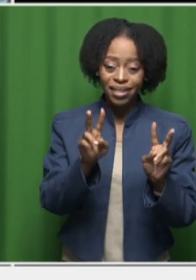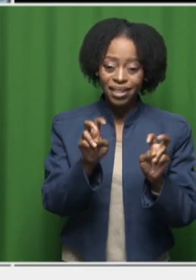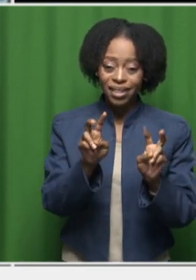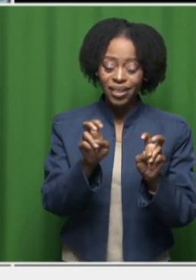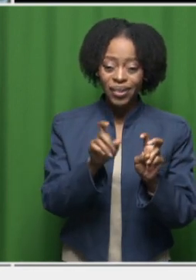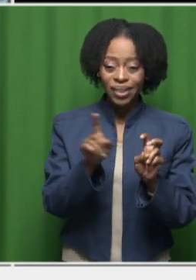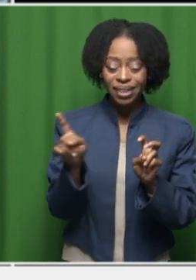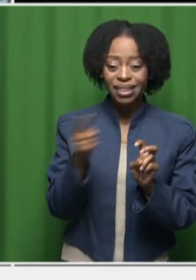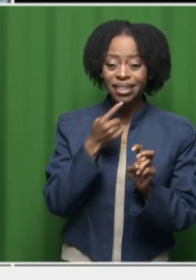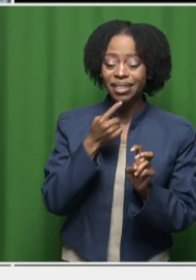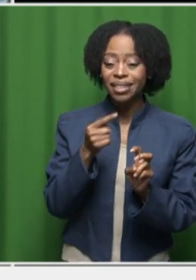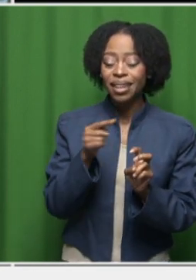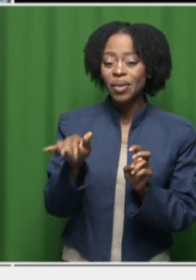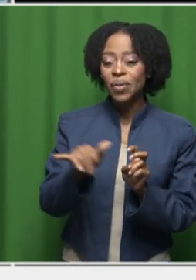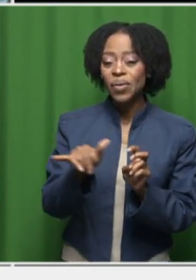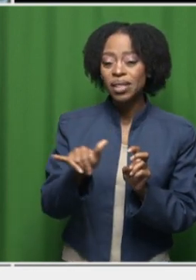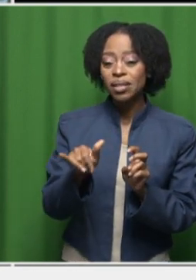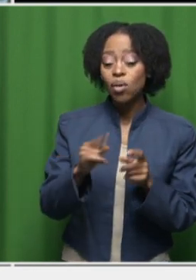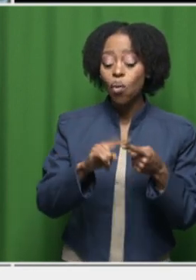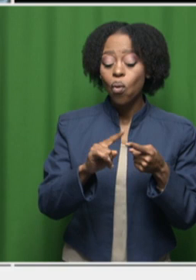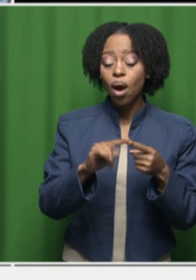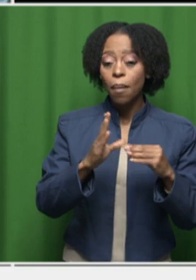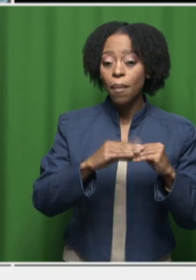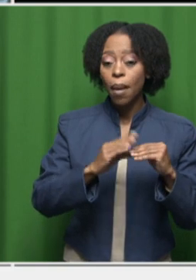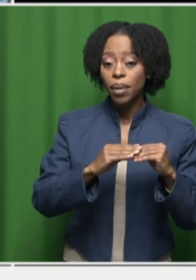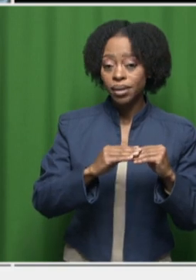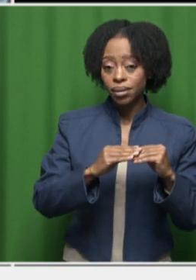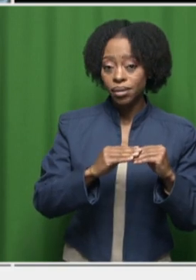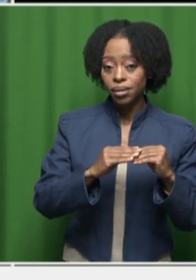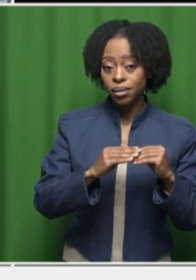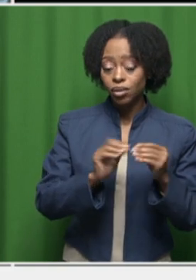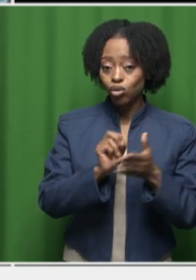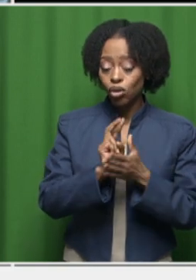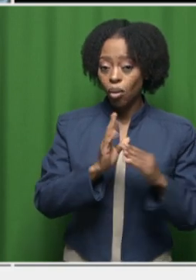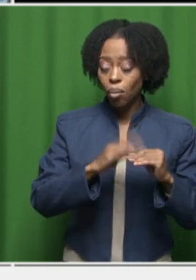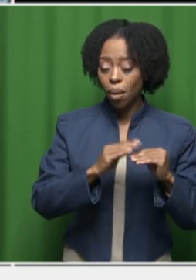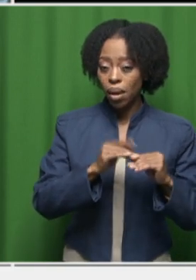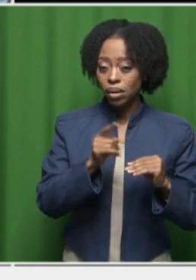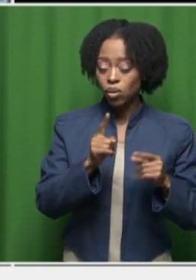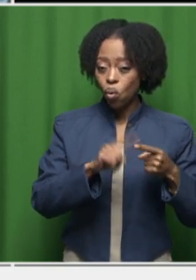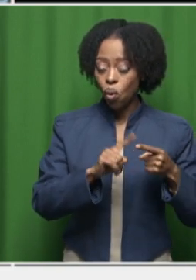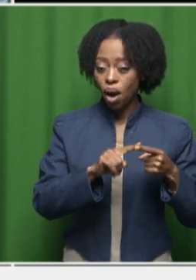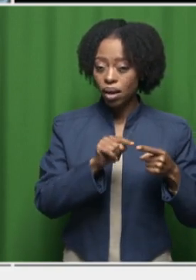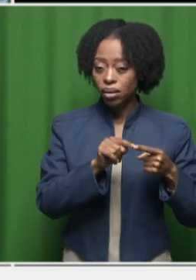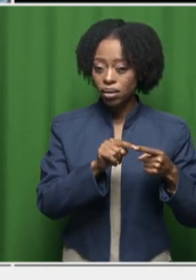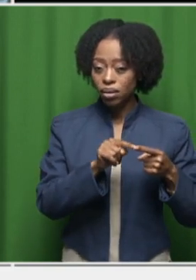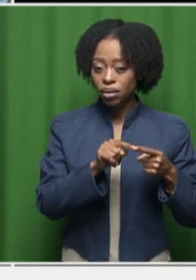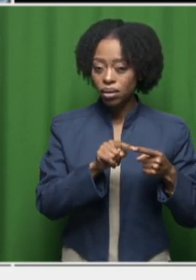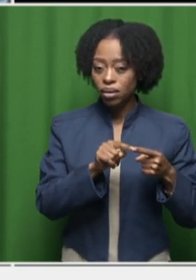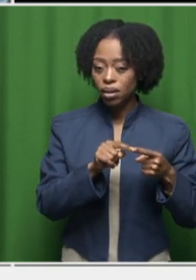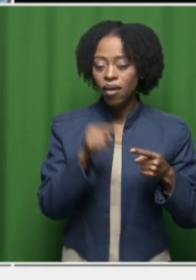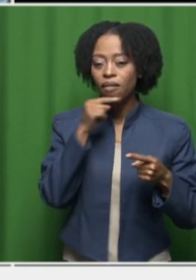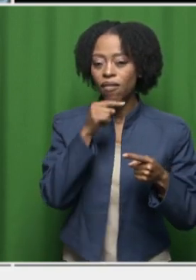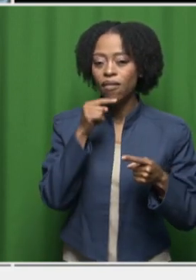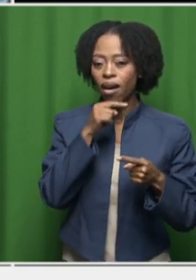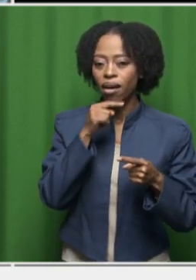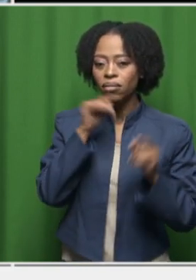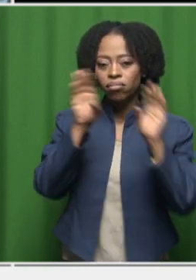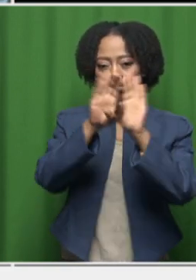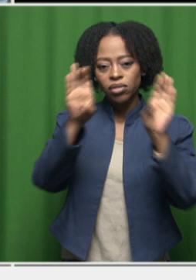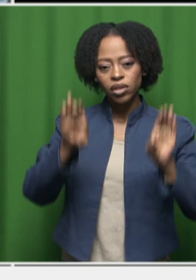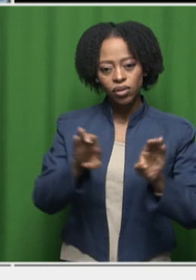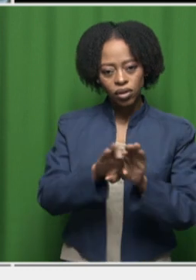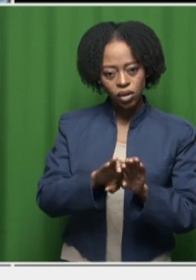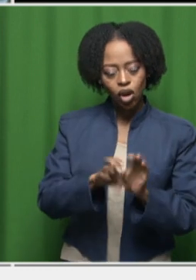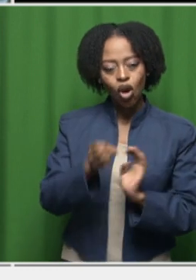issues raised is that one of the 12 members, they had, forged a qualification